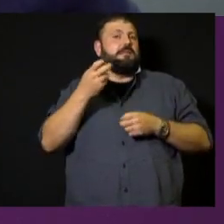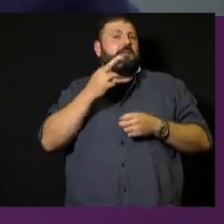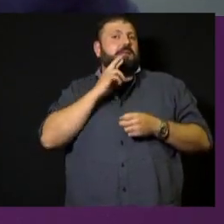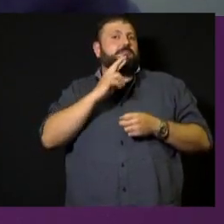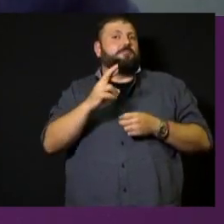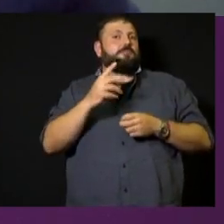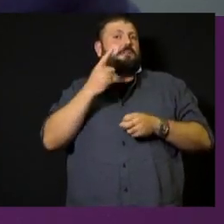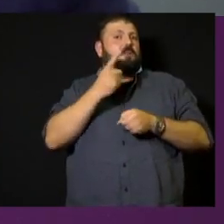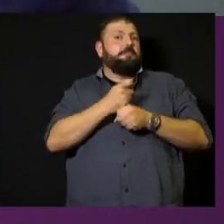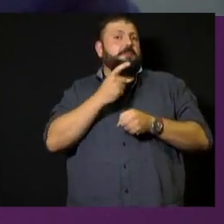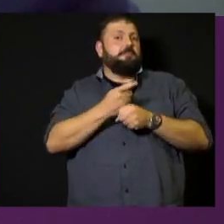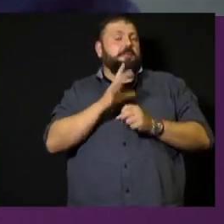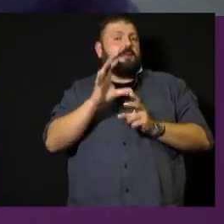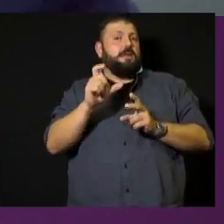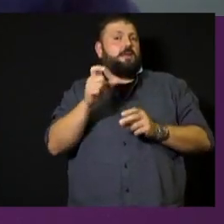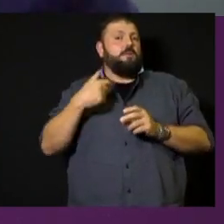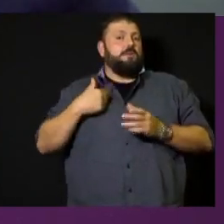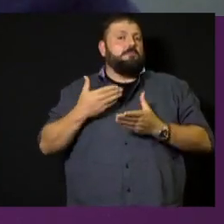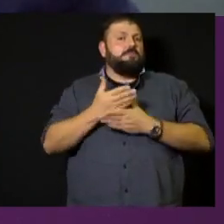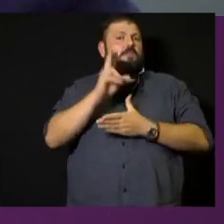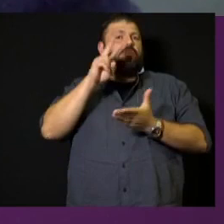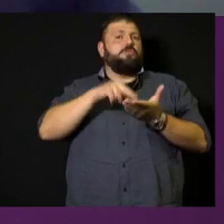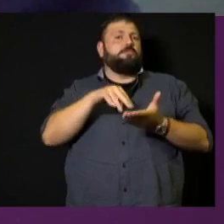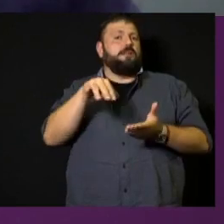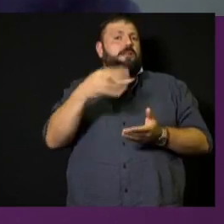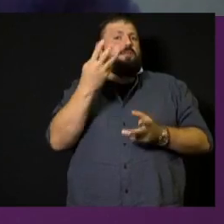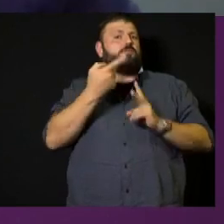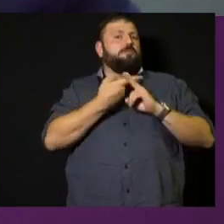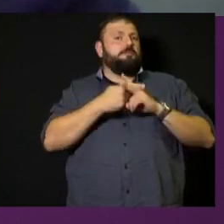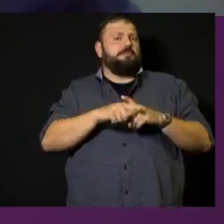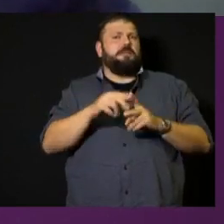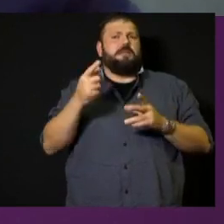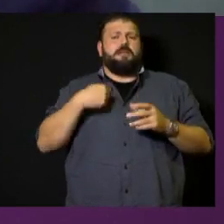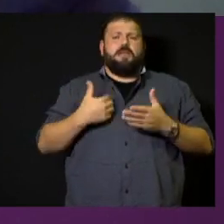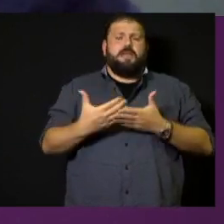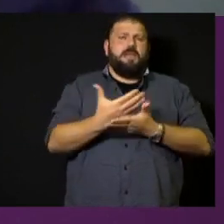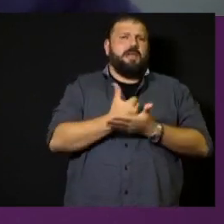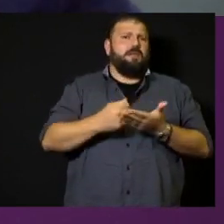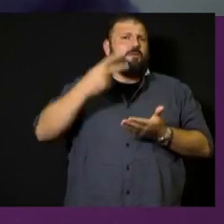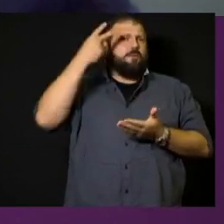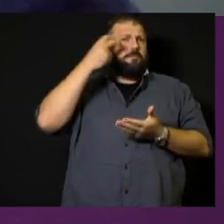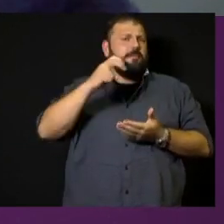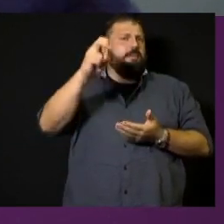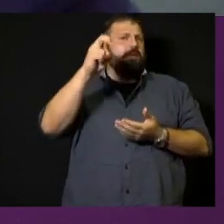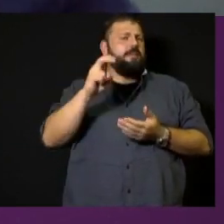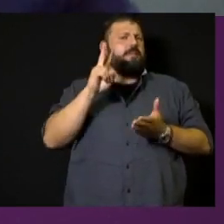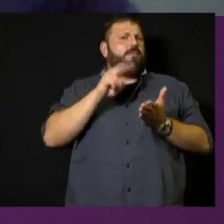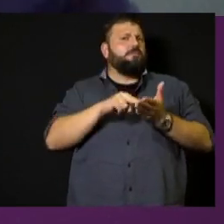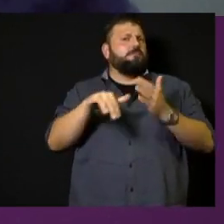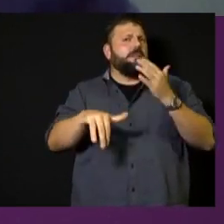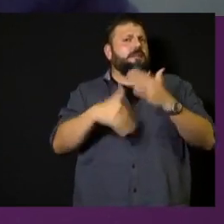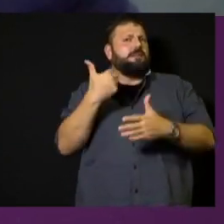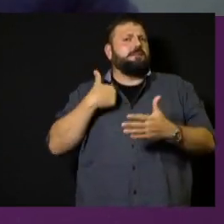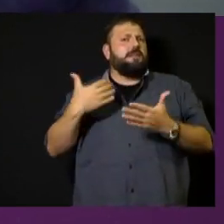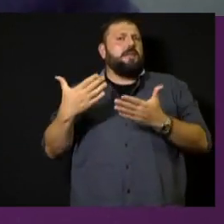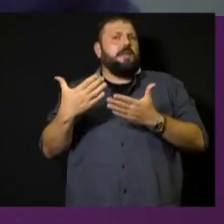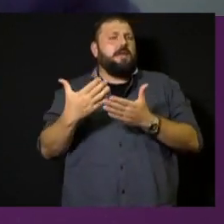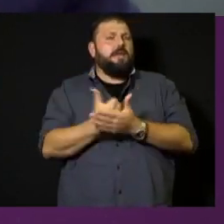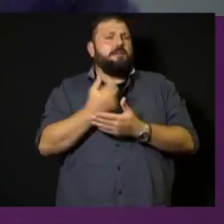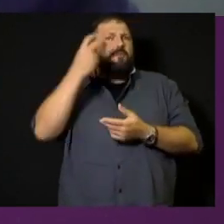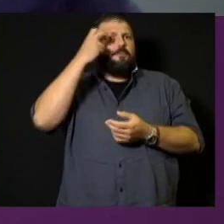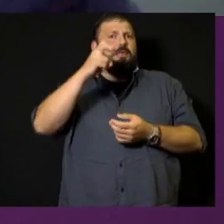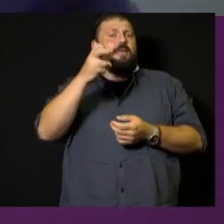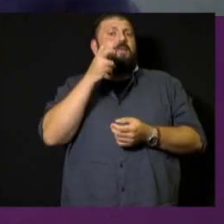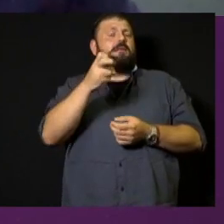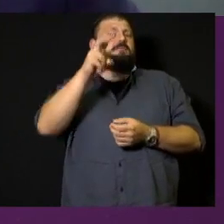it was that in the first year, well, I started in 2014. I won the Mediterranean